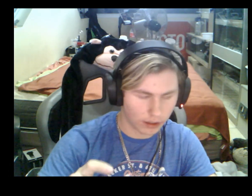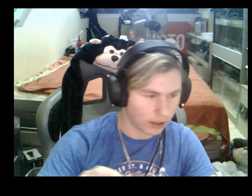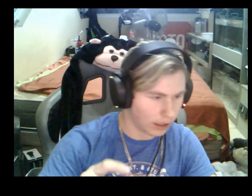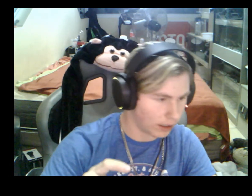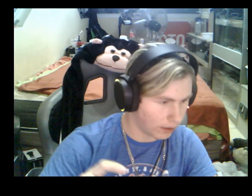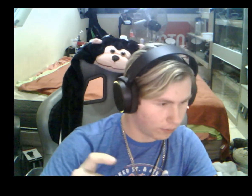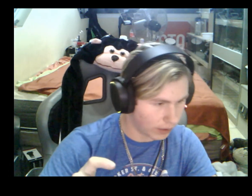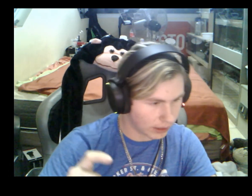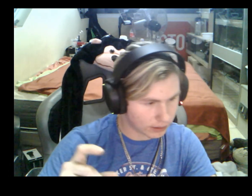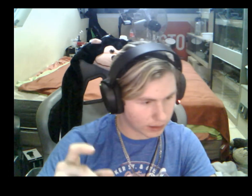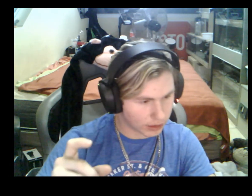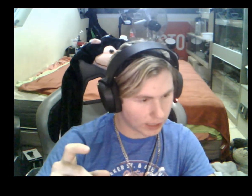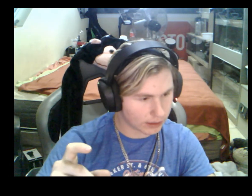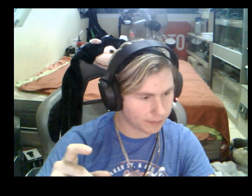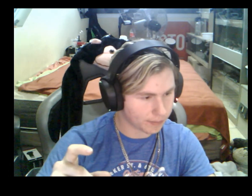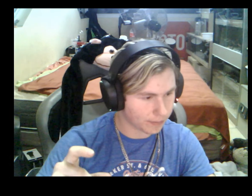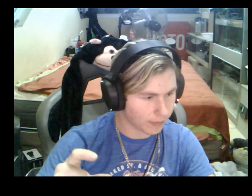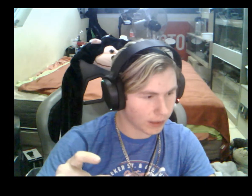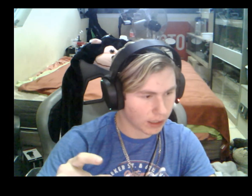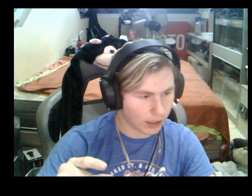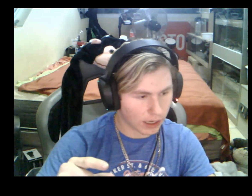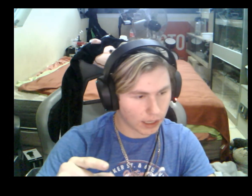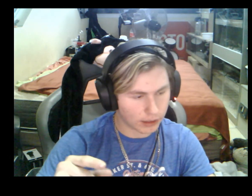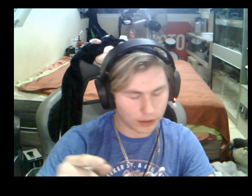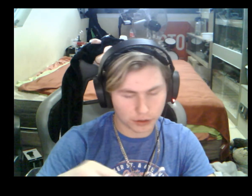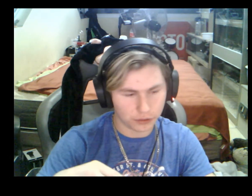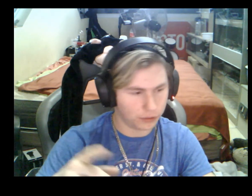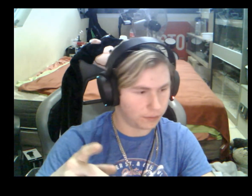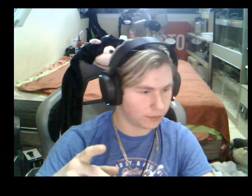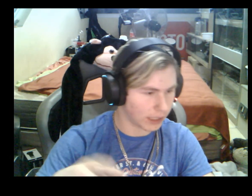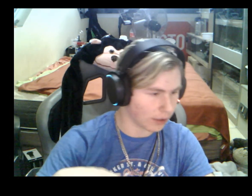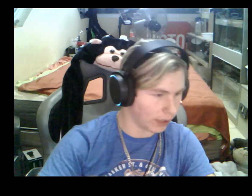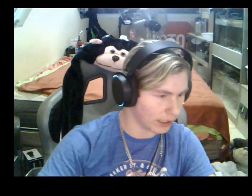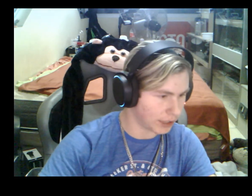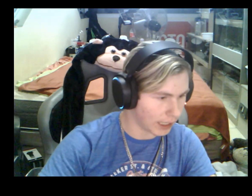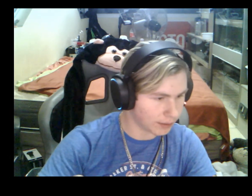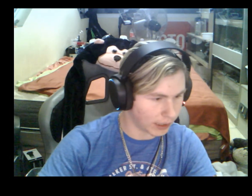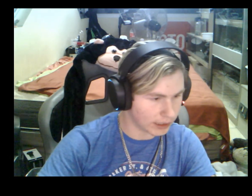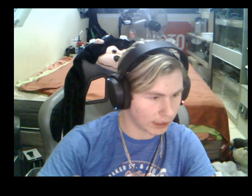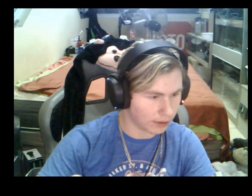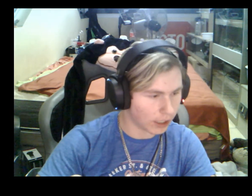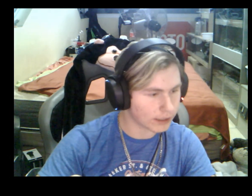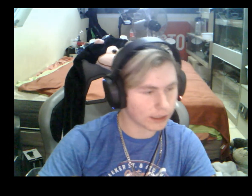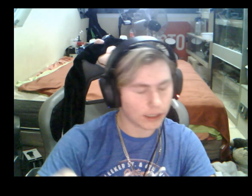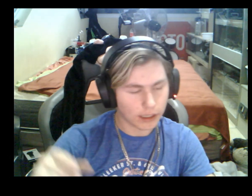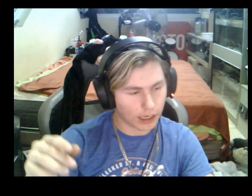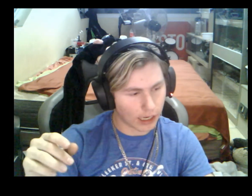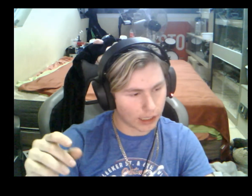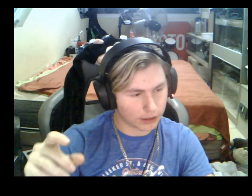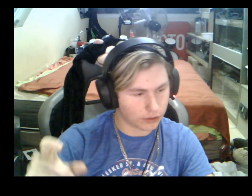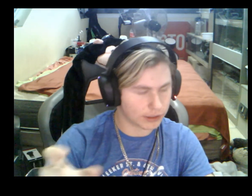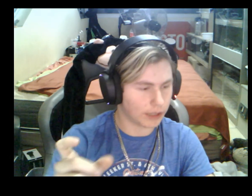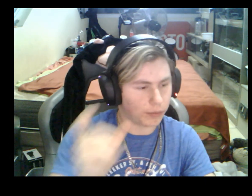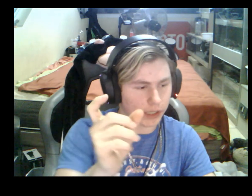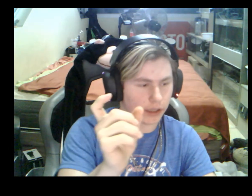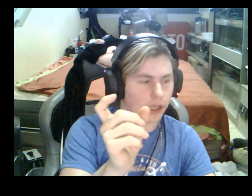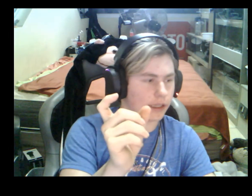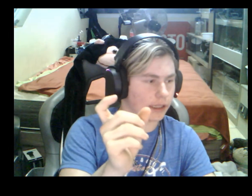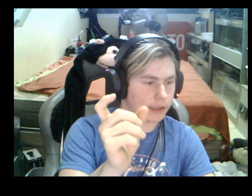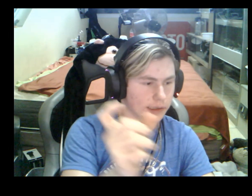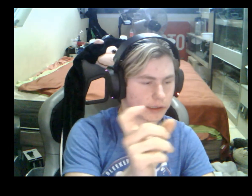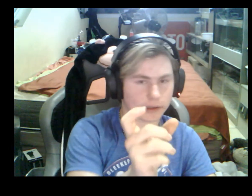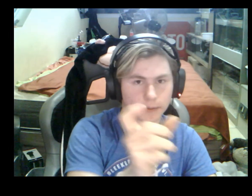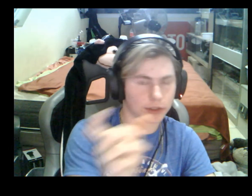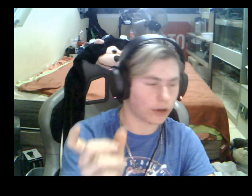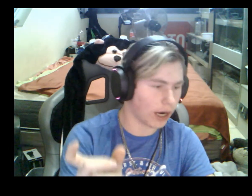thing where it's the chat, and you take away the chat, basically, right? And you'll see a button there